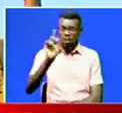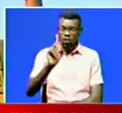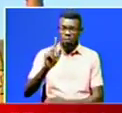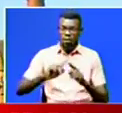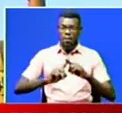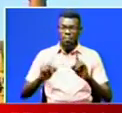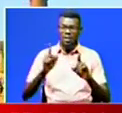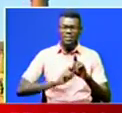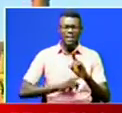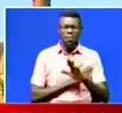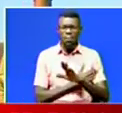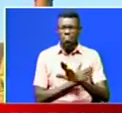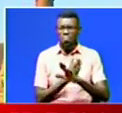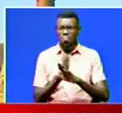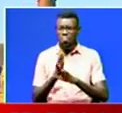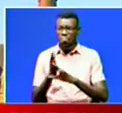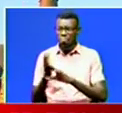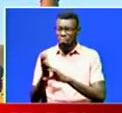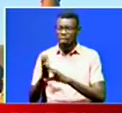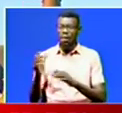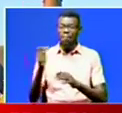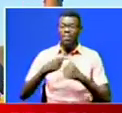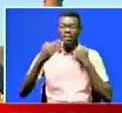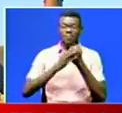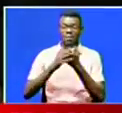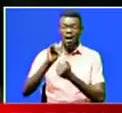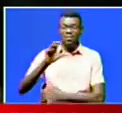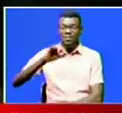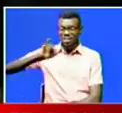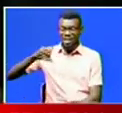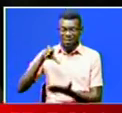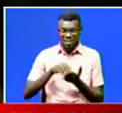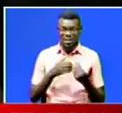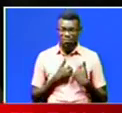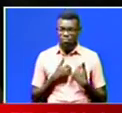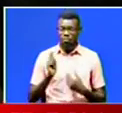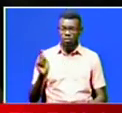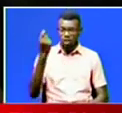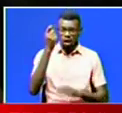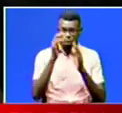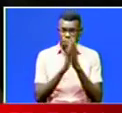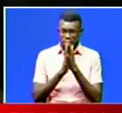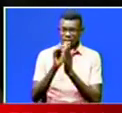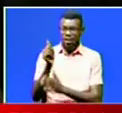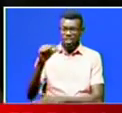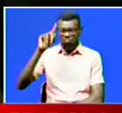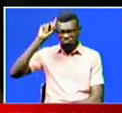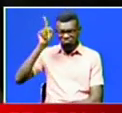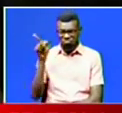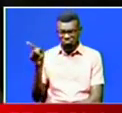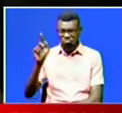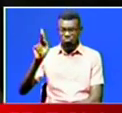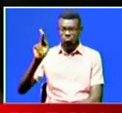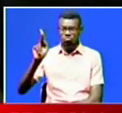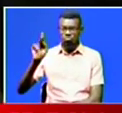clock was fast ticking to the September hearing of the ICJ case when Kenya, through Attorney General Kihara Kariuki, in